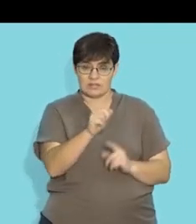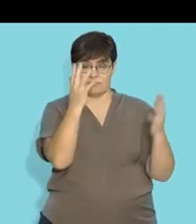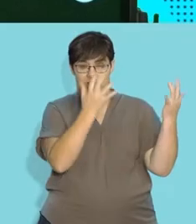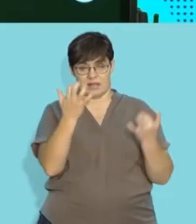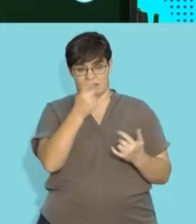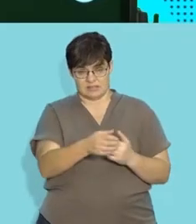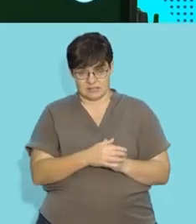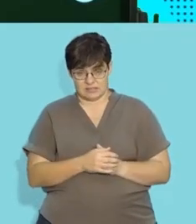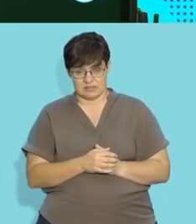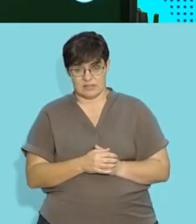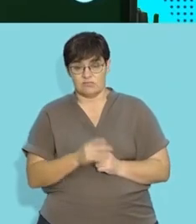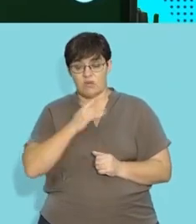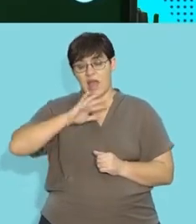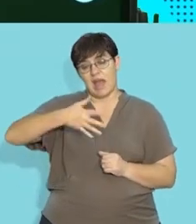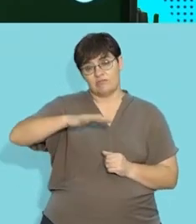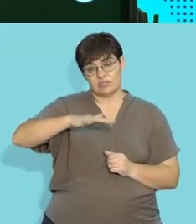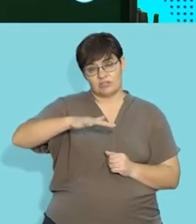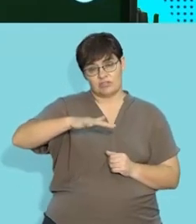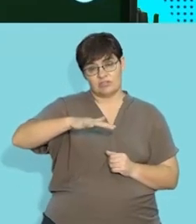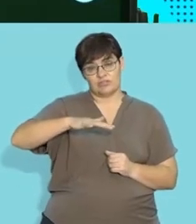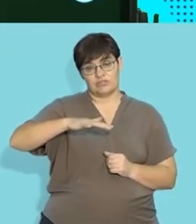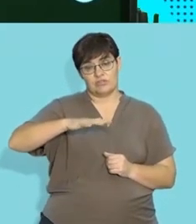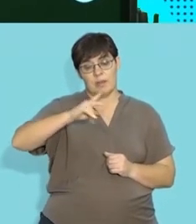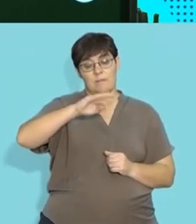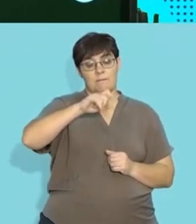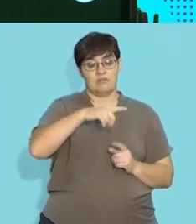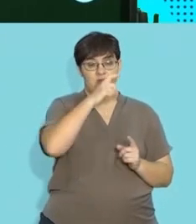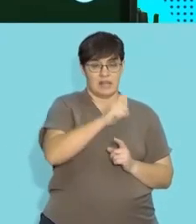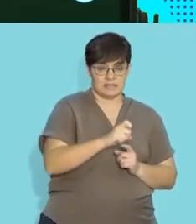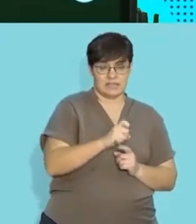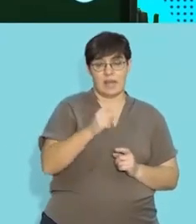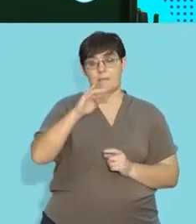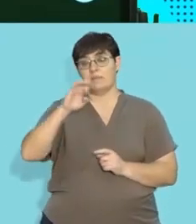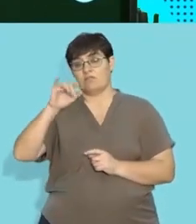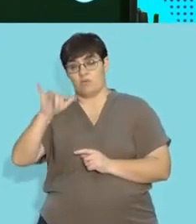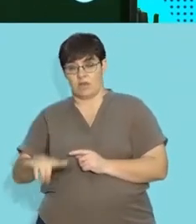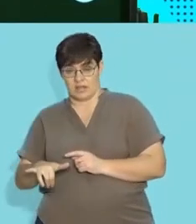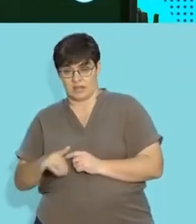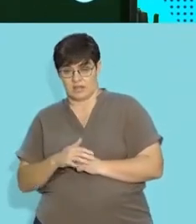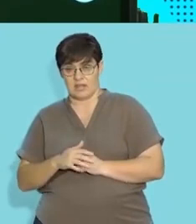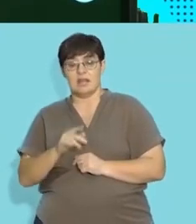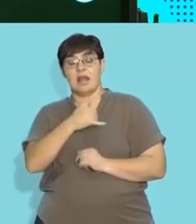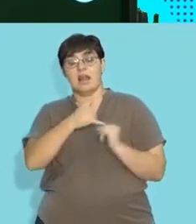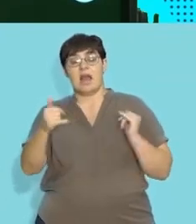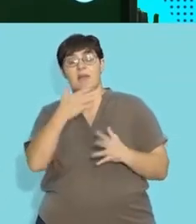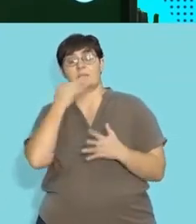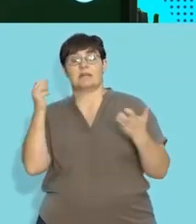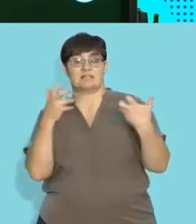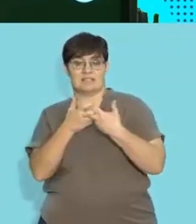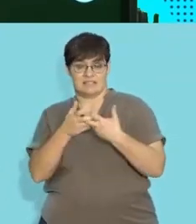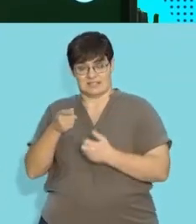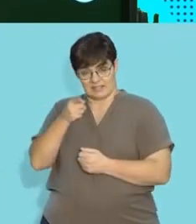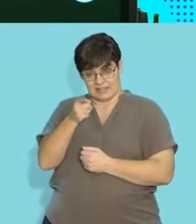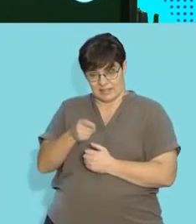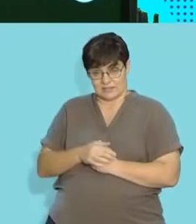point using your calculator. So the average is the mean for X and the mean for Y, and the line of